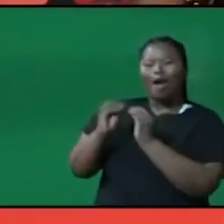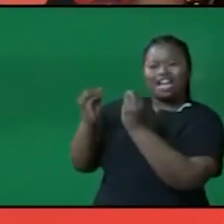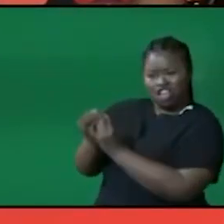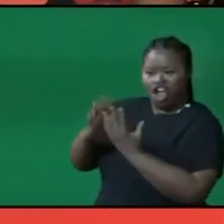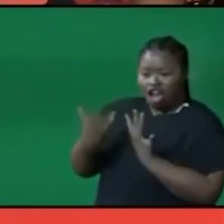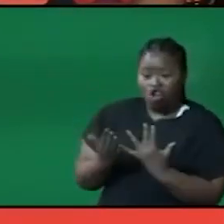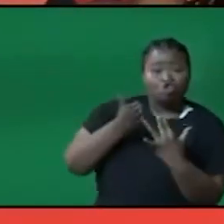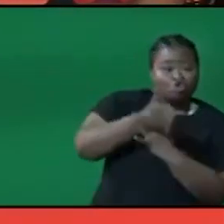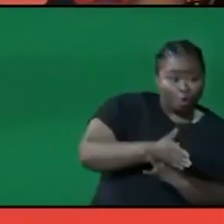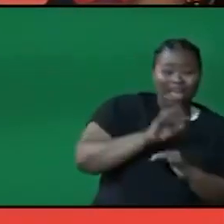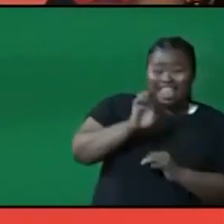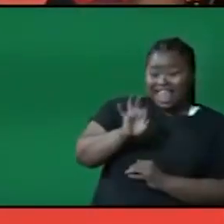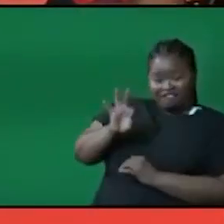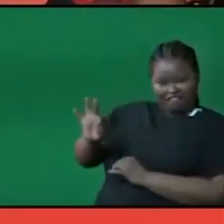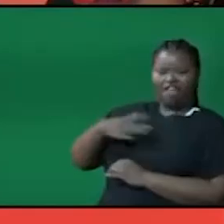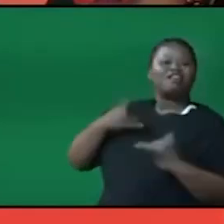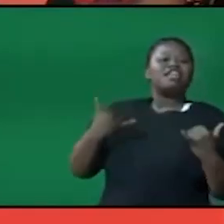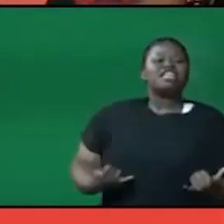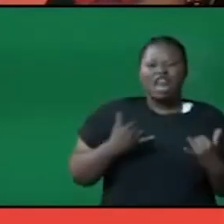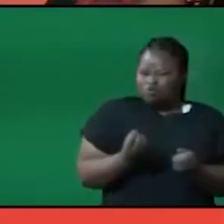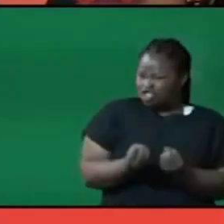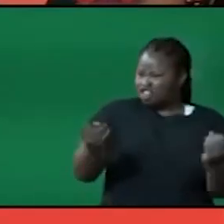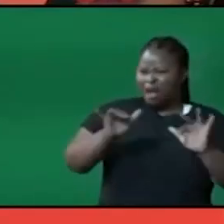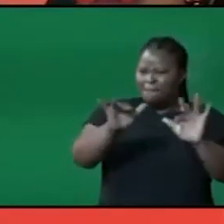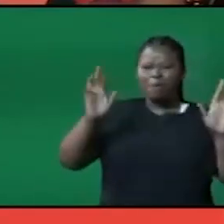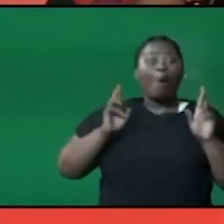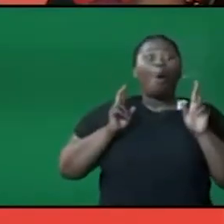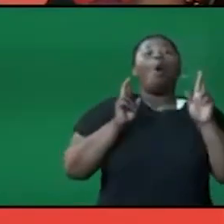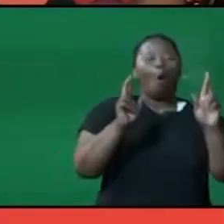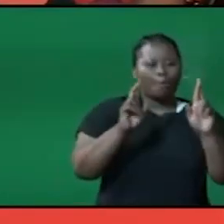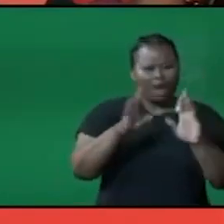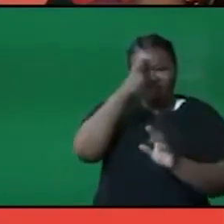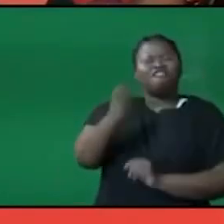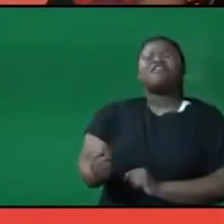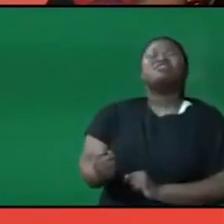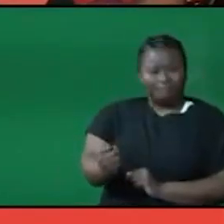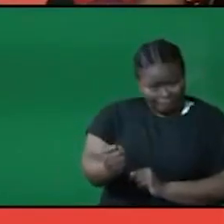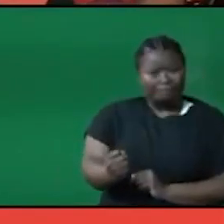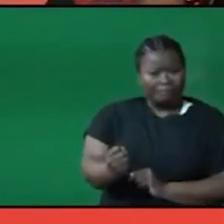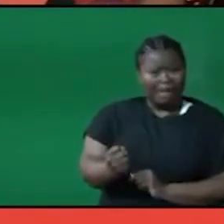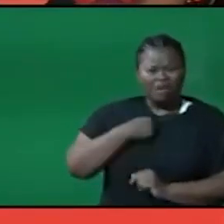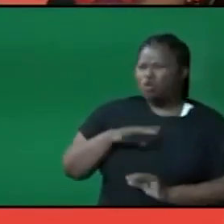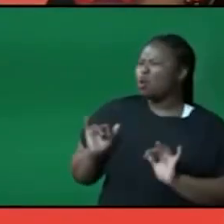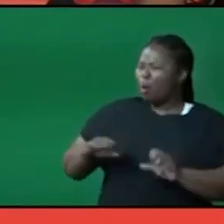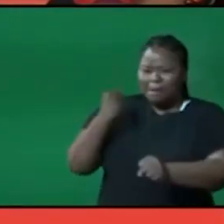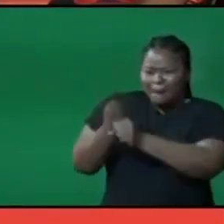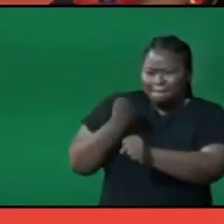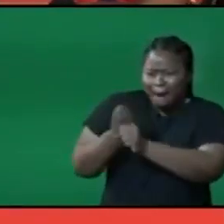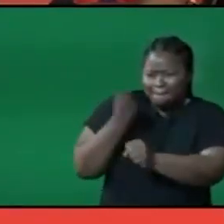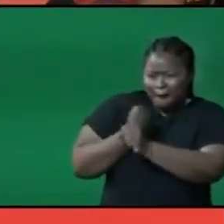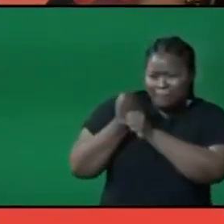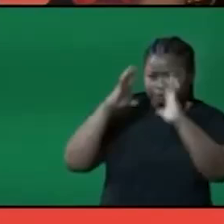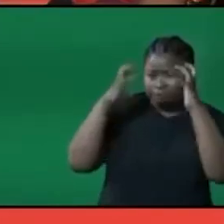our organization, we'll now give our people hope and faith. You just have to work hard and